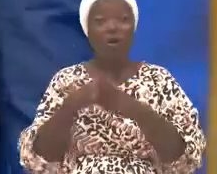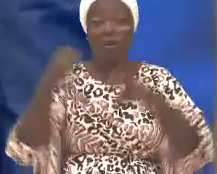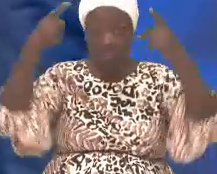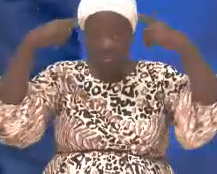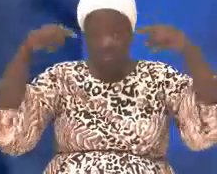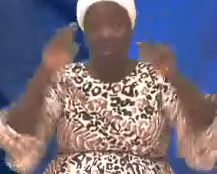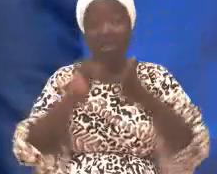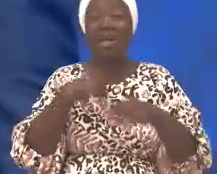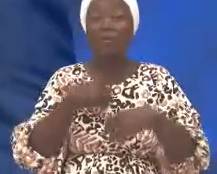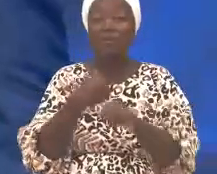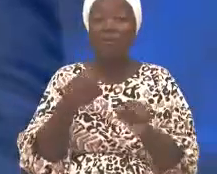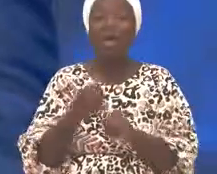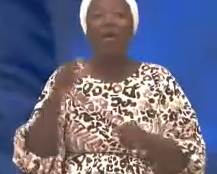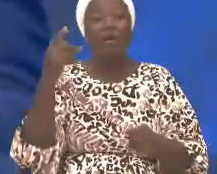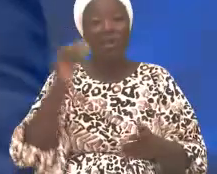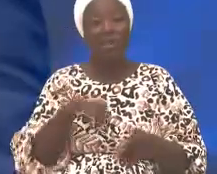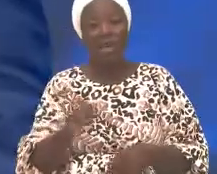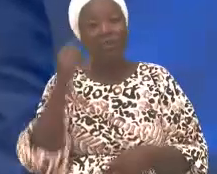for this